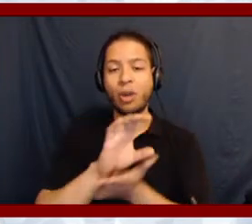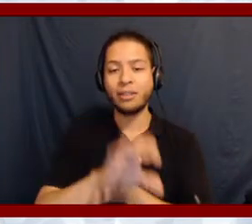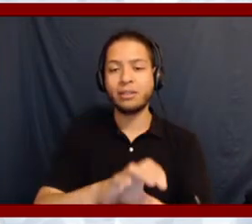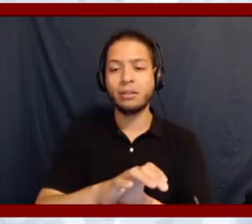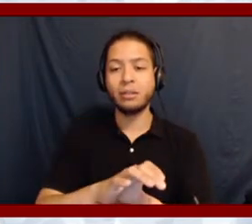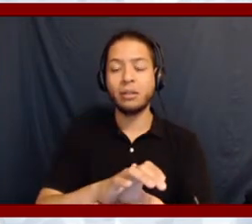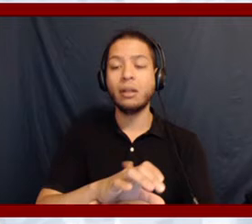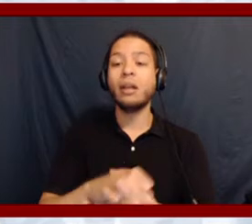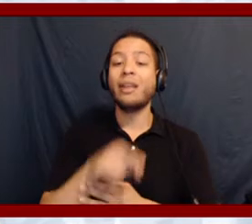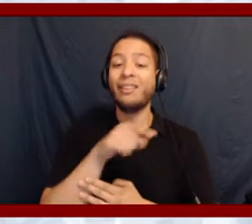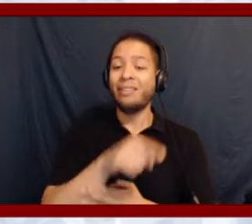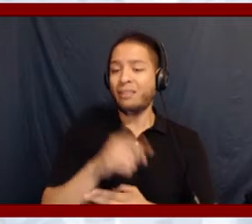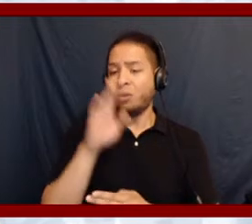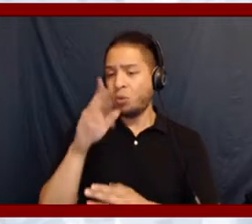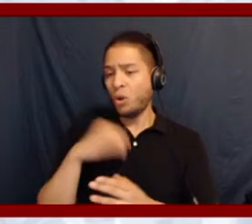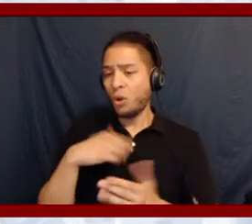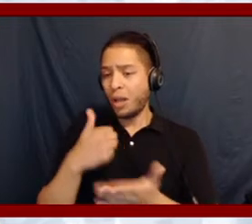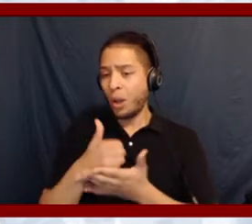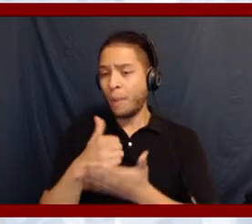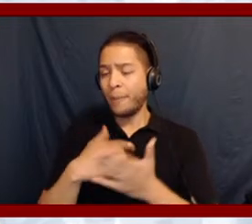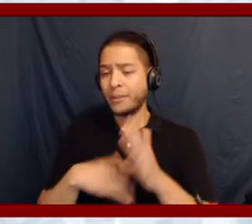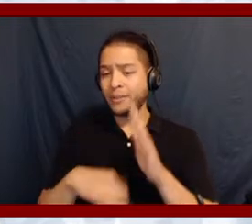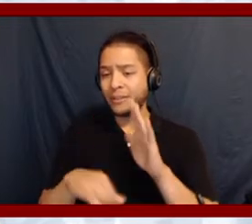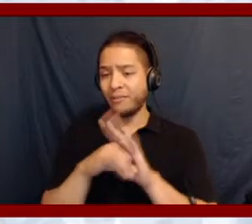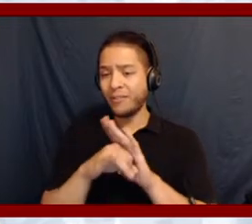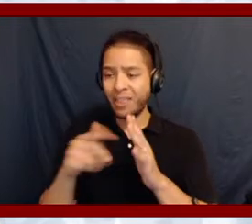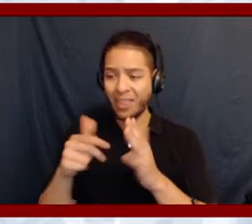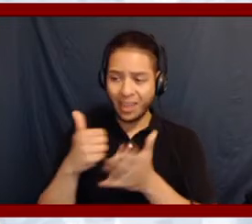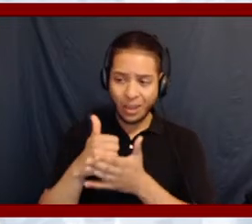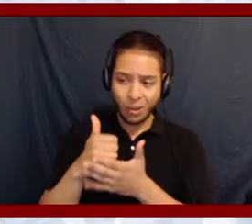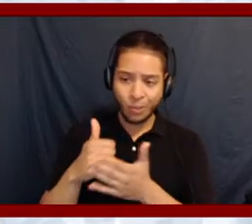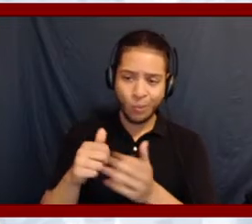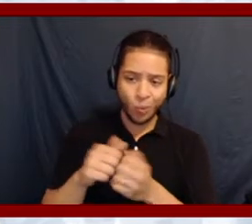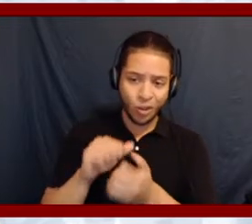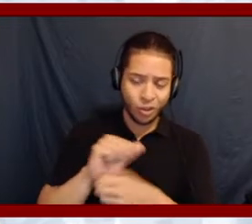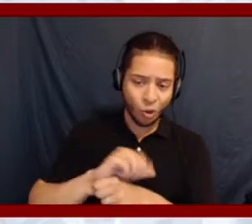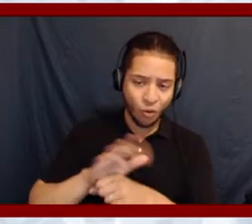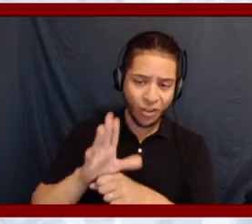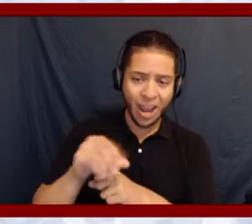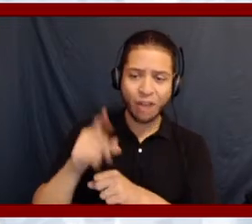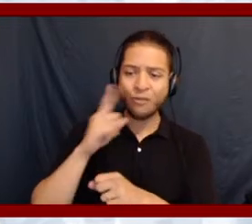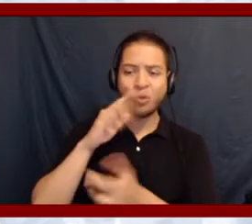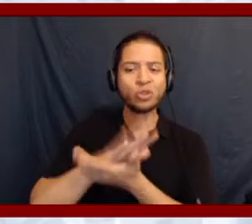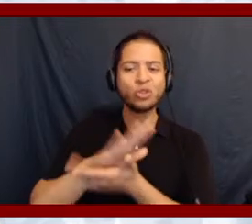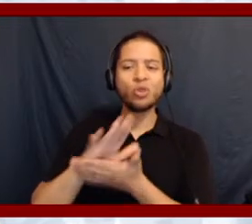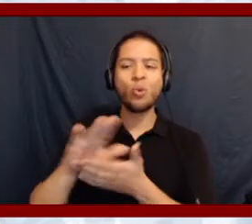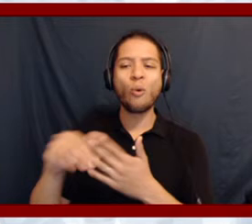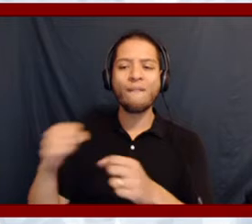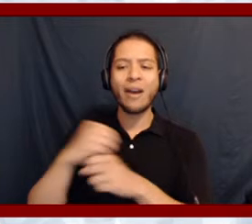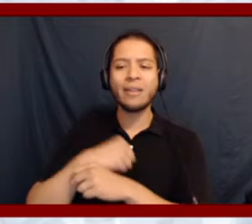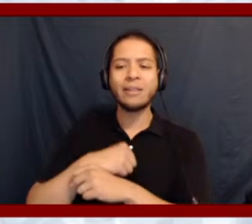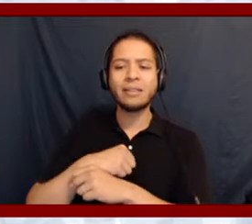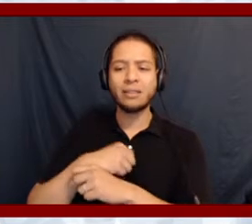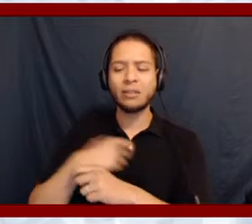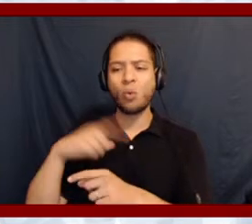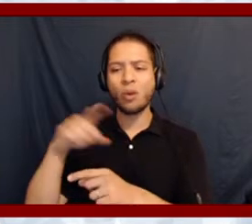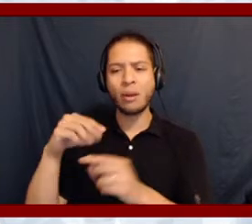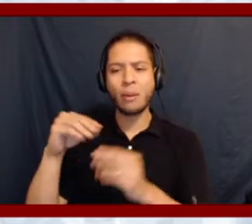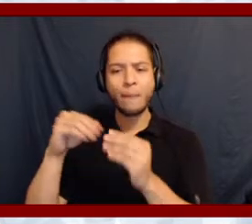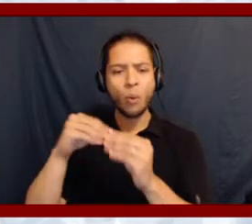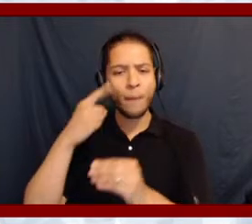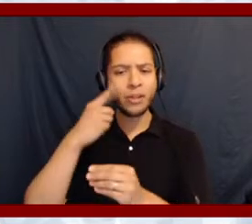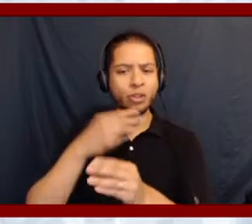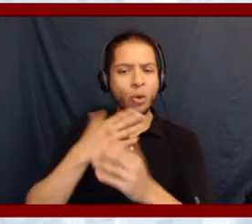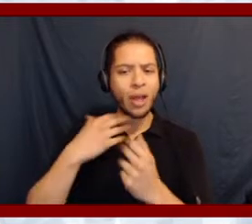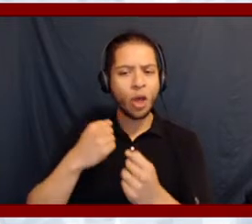in distance learning, but also for school violence. We need more mental health professionals in schools in order to strengthen the